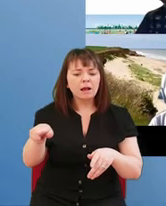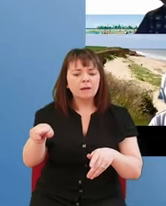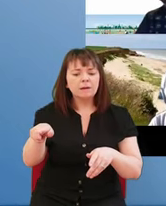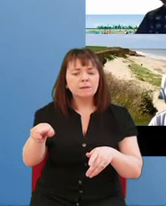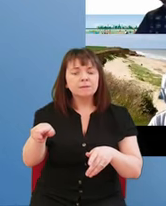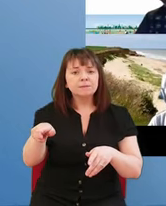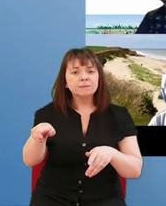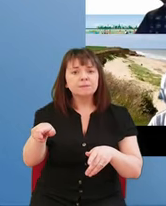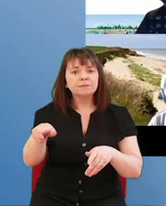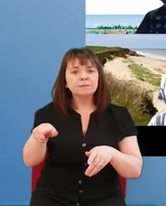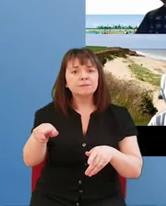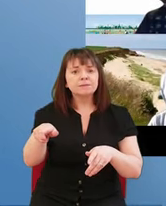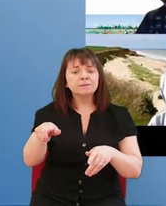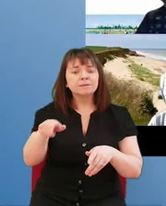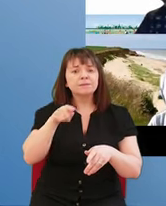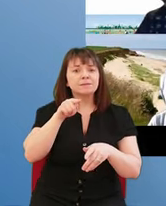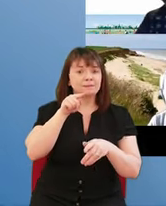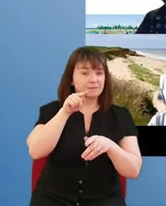data.